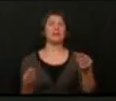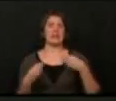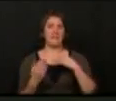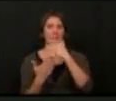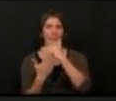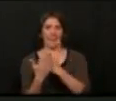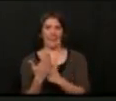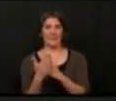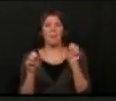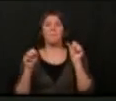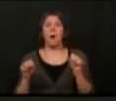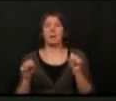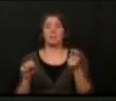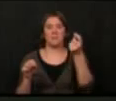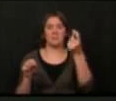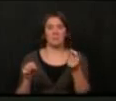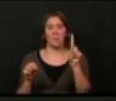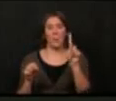total up in the 1-2% range,